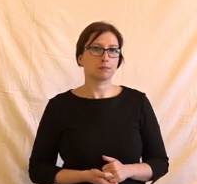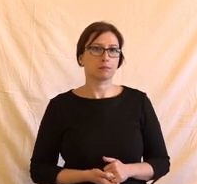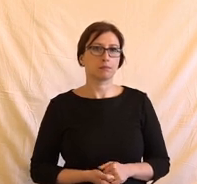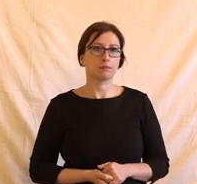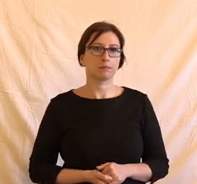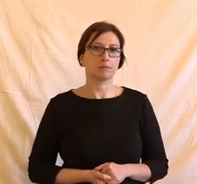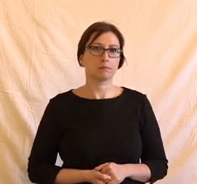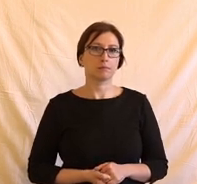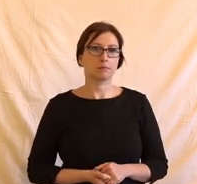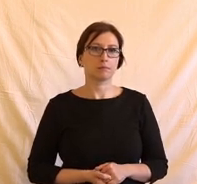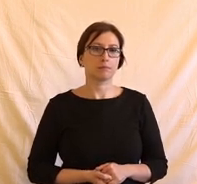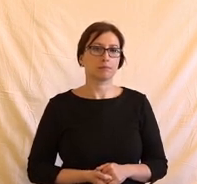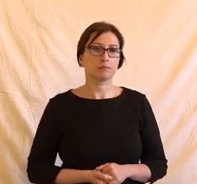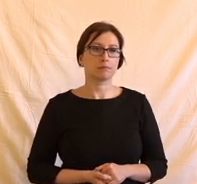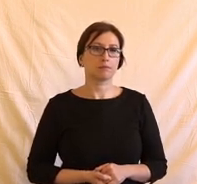But